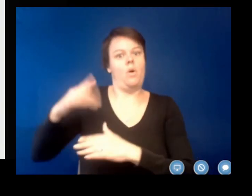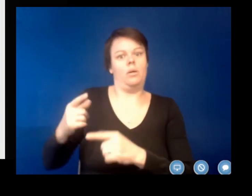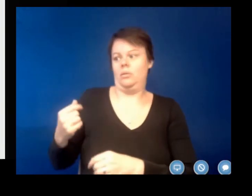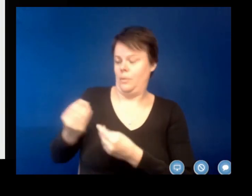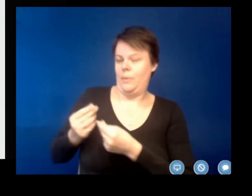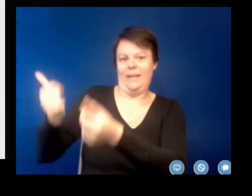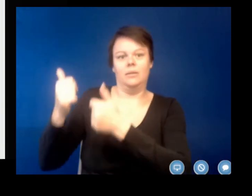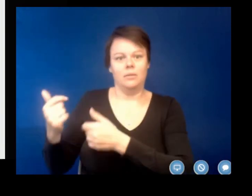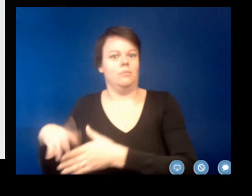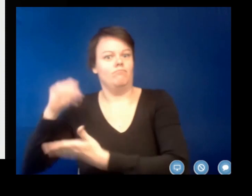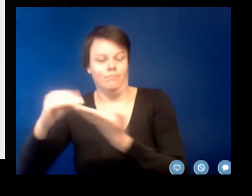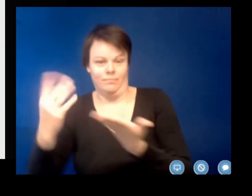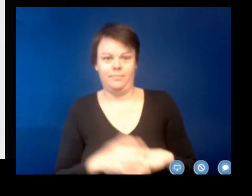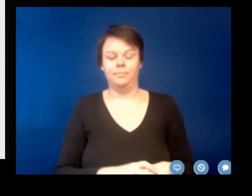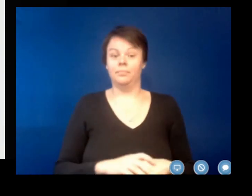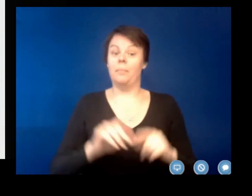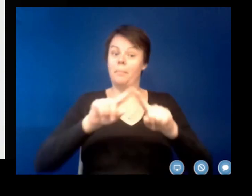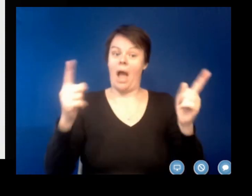place wherever in the world.